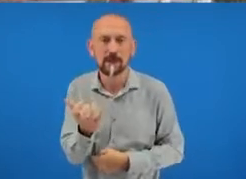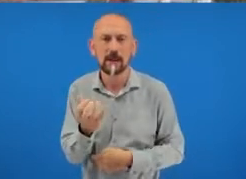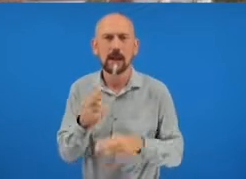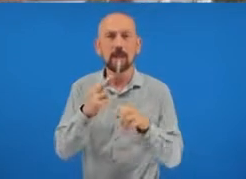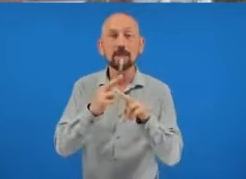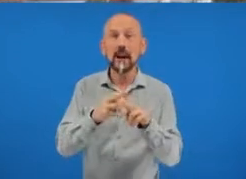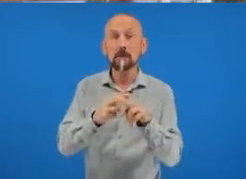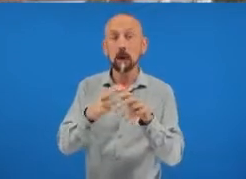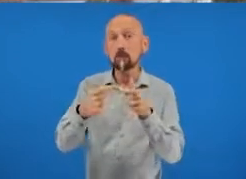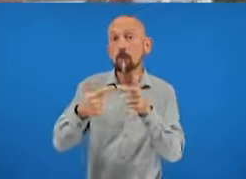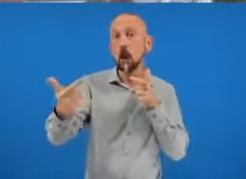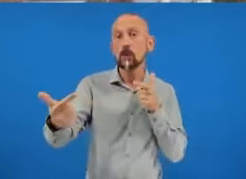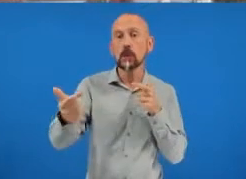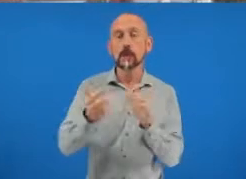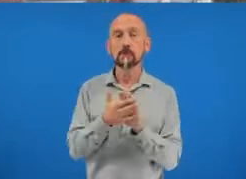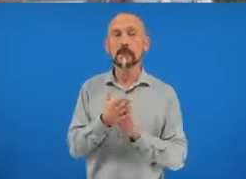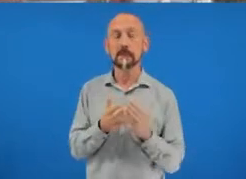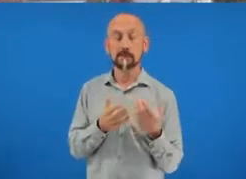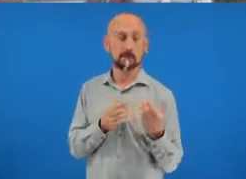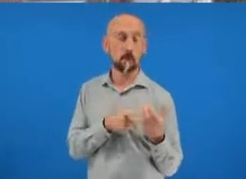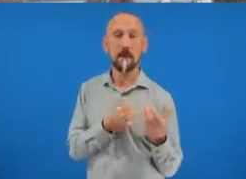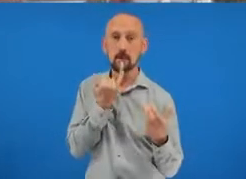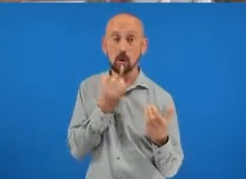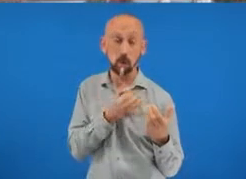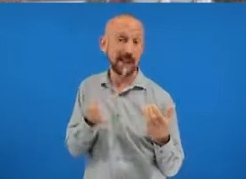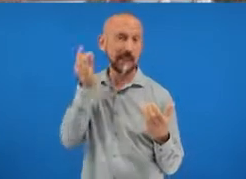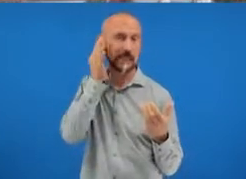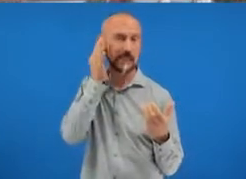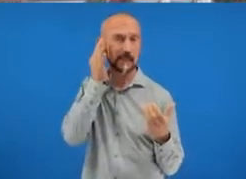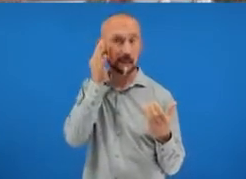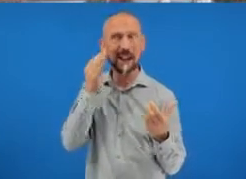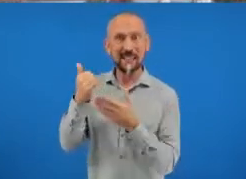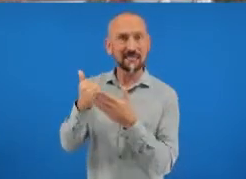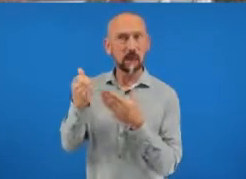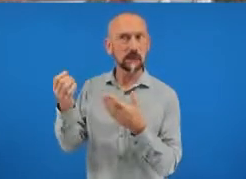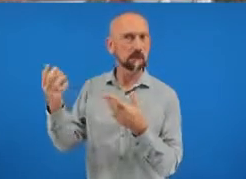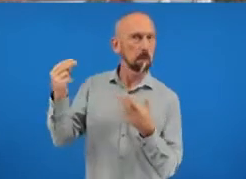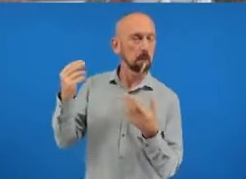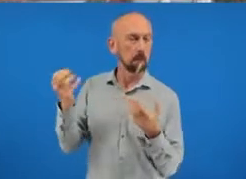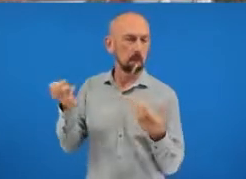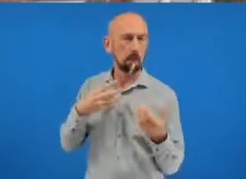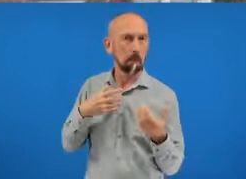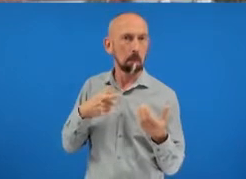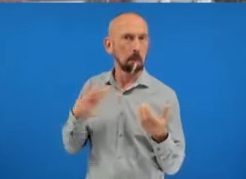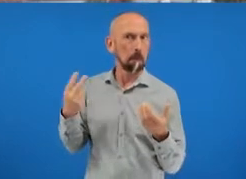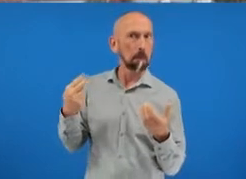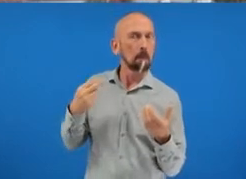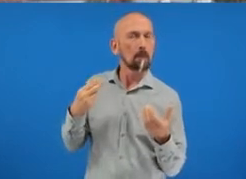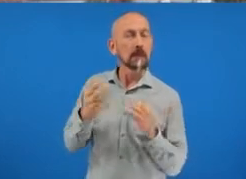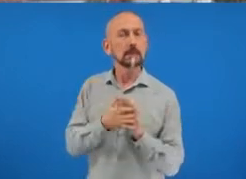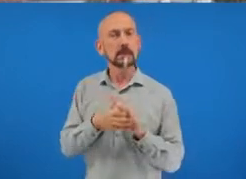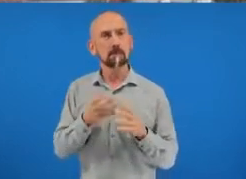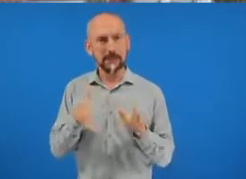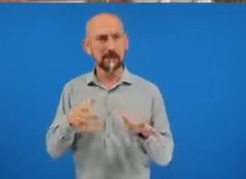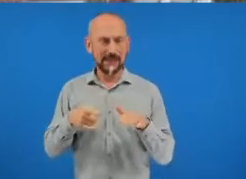therapist on her headphones and her mobile phone and left her home, okay? And they did a little task together whereby she was able to walk into a busy